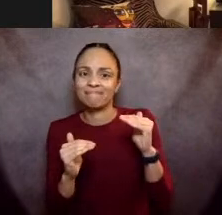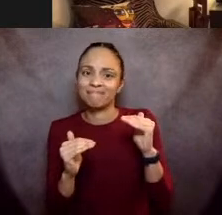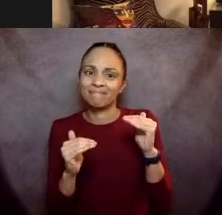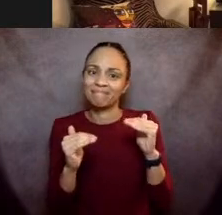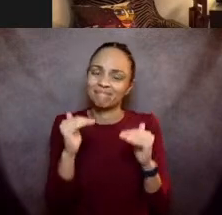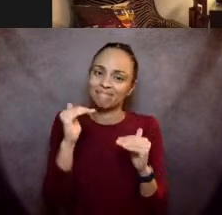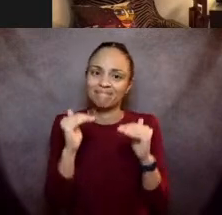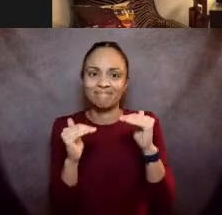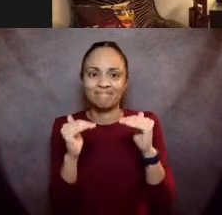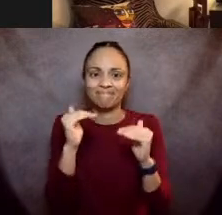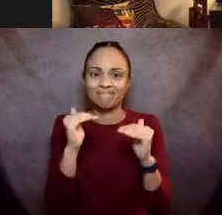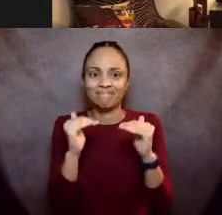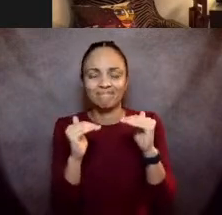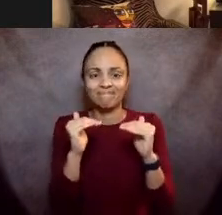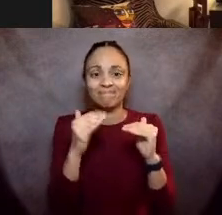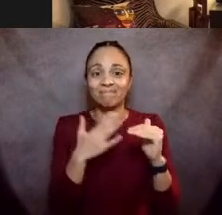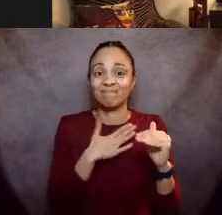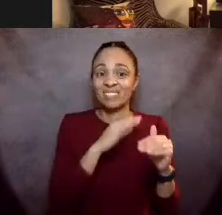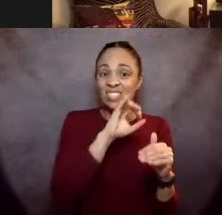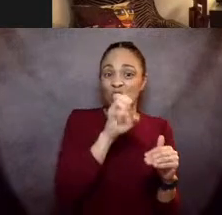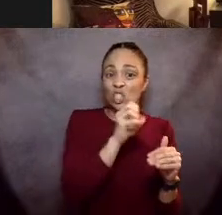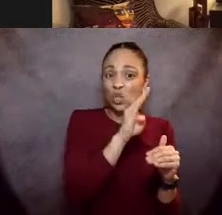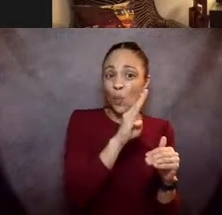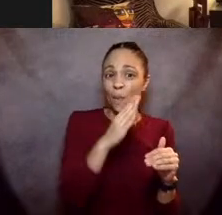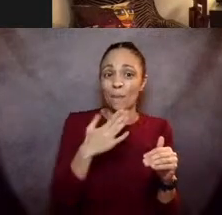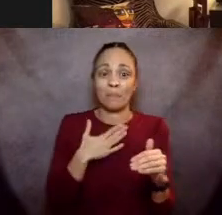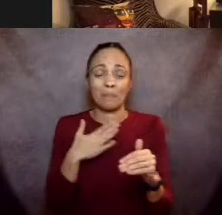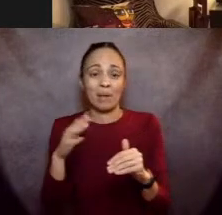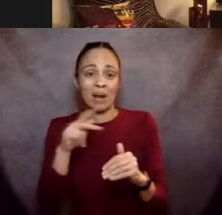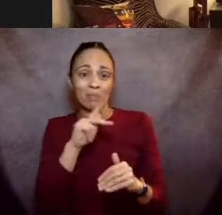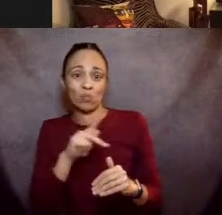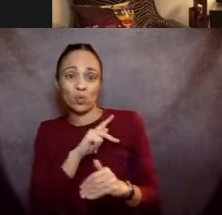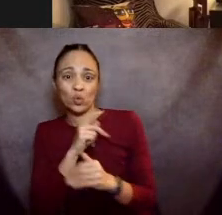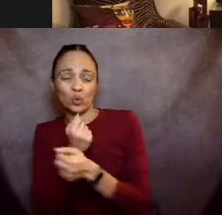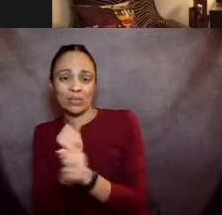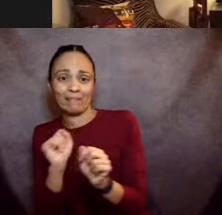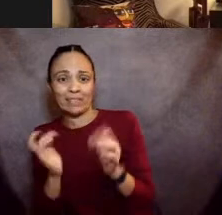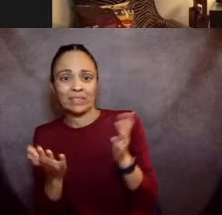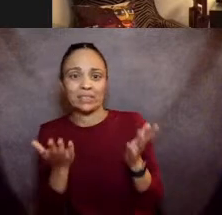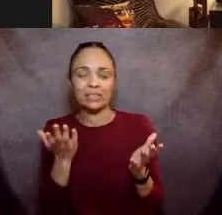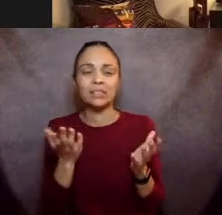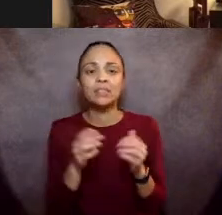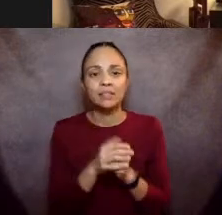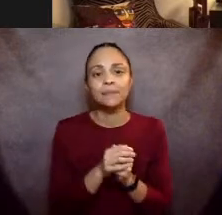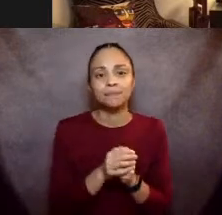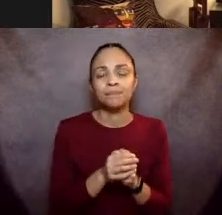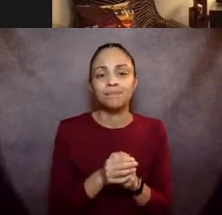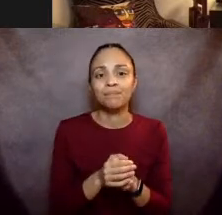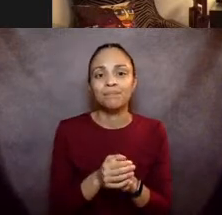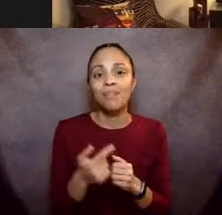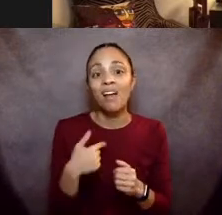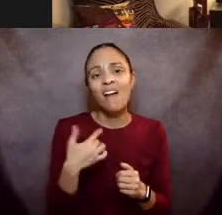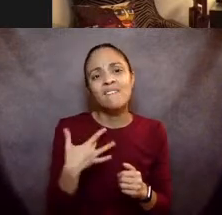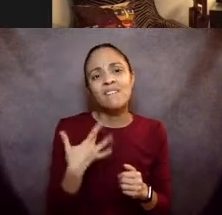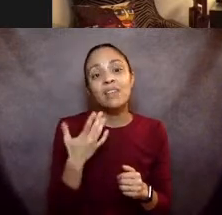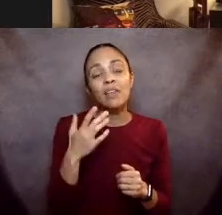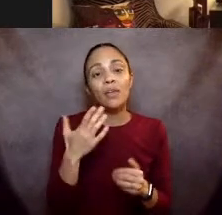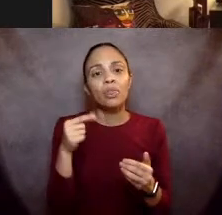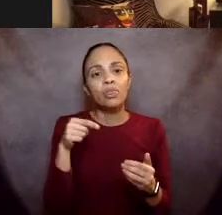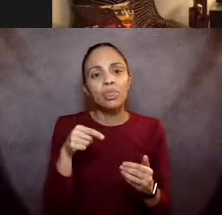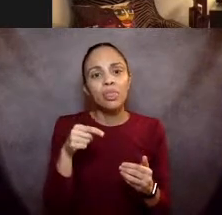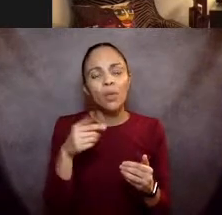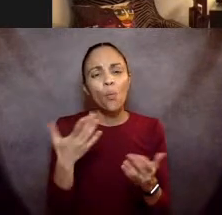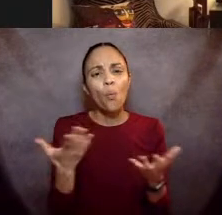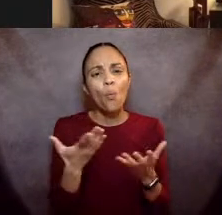However, what I think may come out of this period, and Princess, you alluded to this,